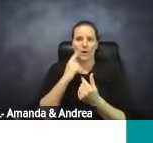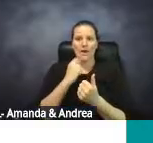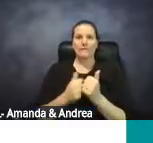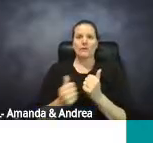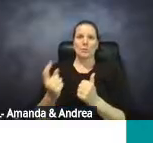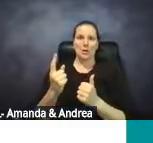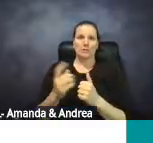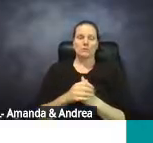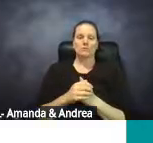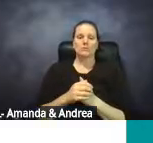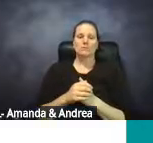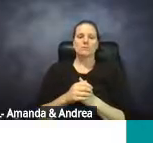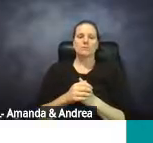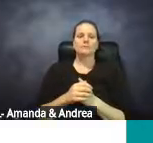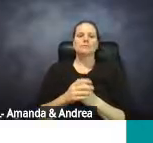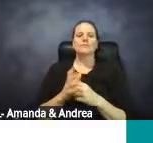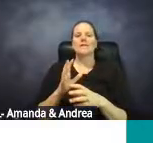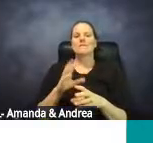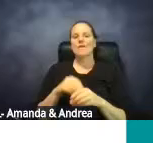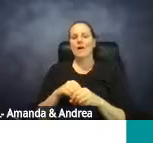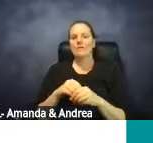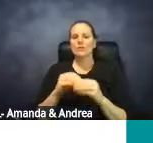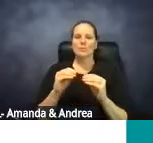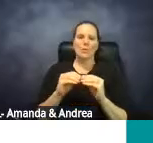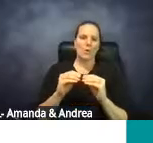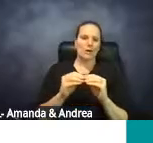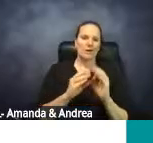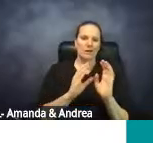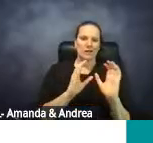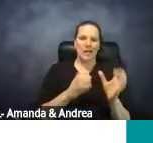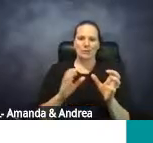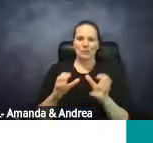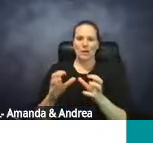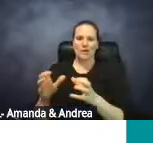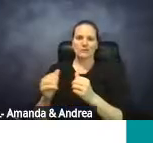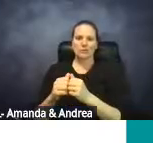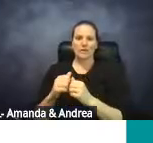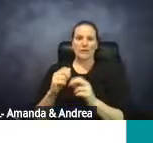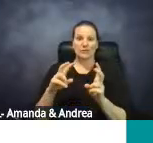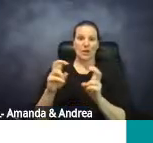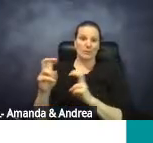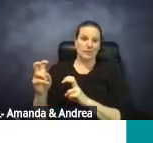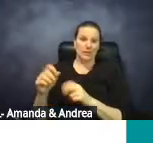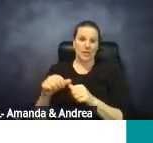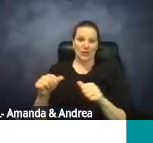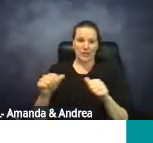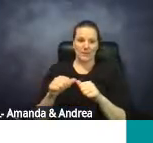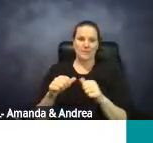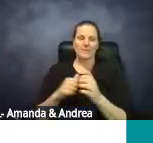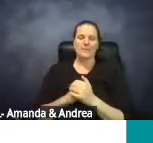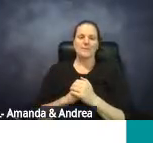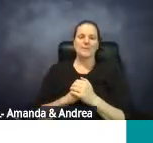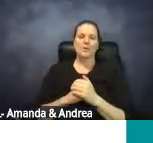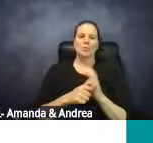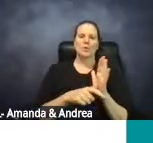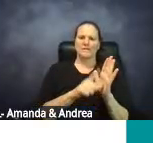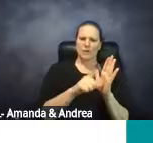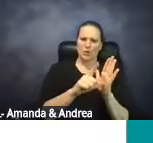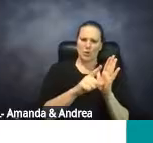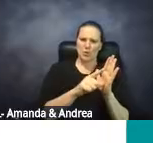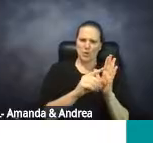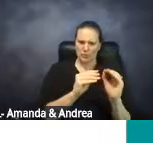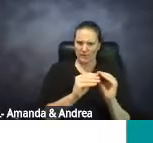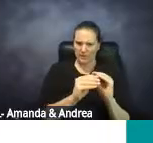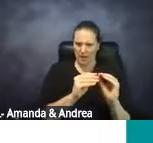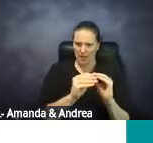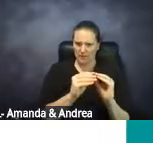to focus more and getting ideas maybe categorized by topic area. Next came reviewing and refining. And so this is